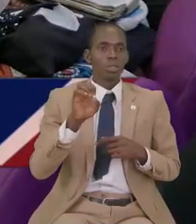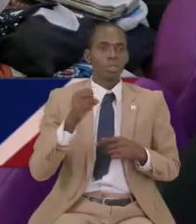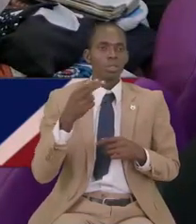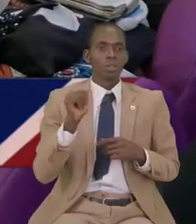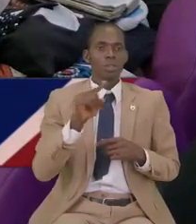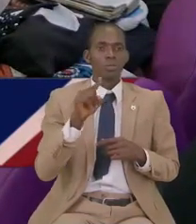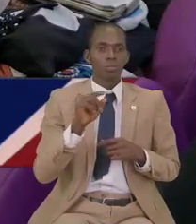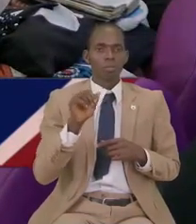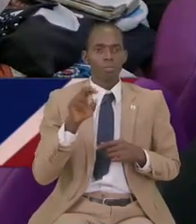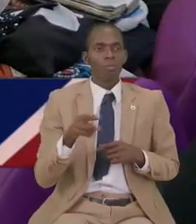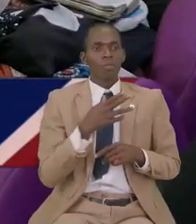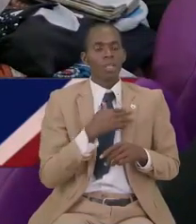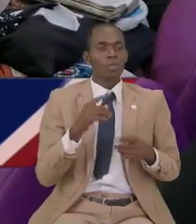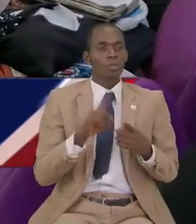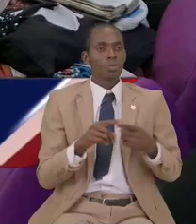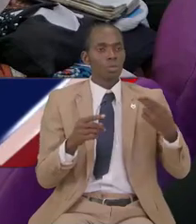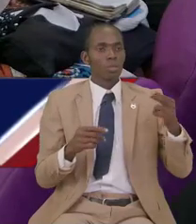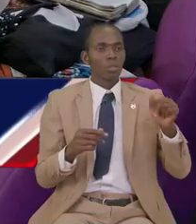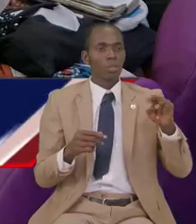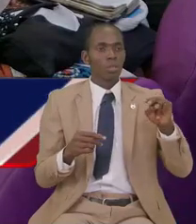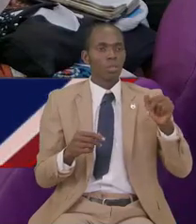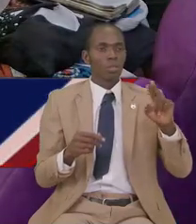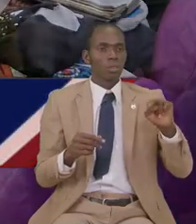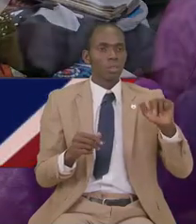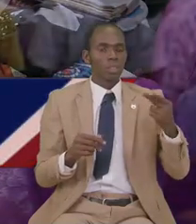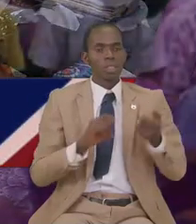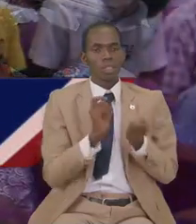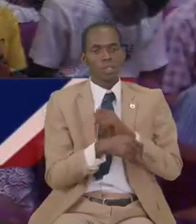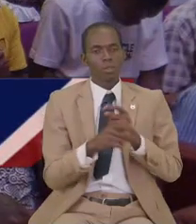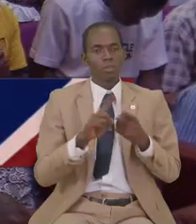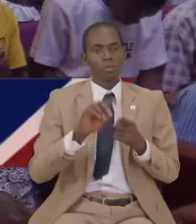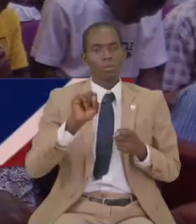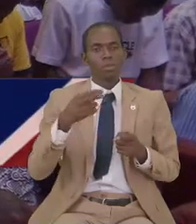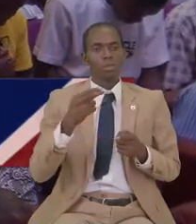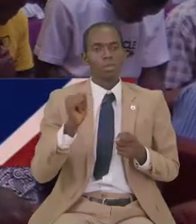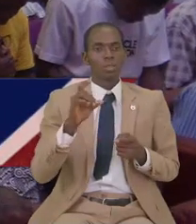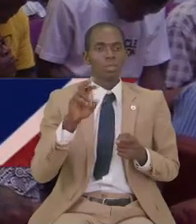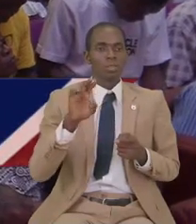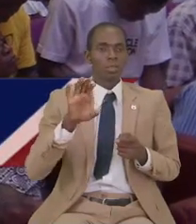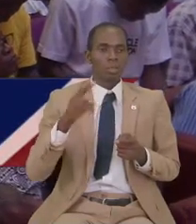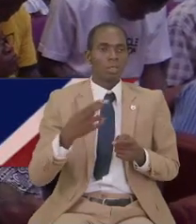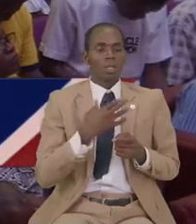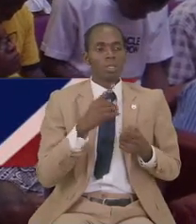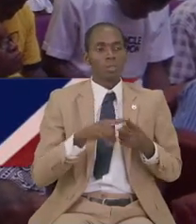Belteshazzar, and to Ananiah of Shadrach, and to Mishael of Meshach, and of